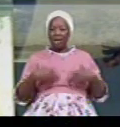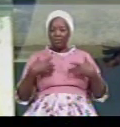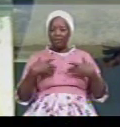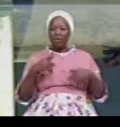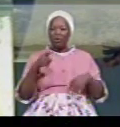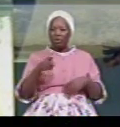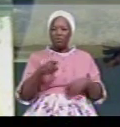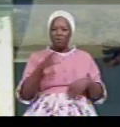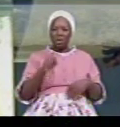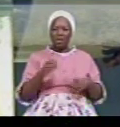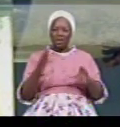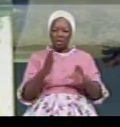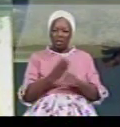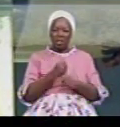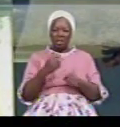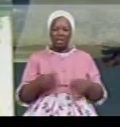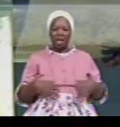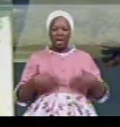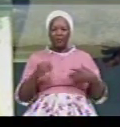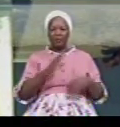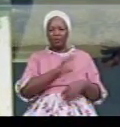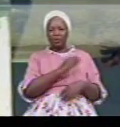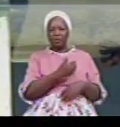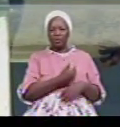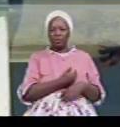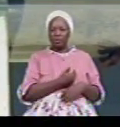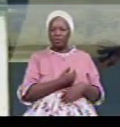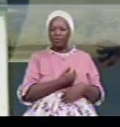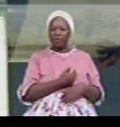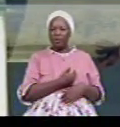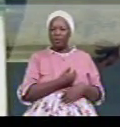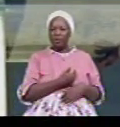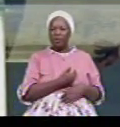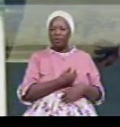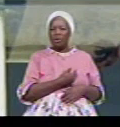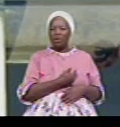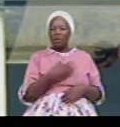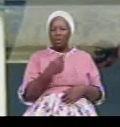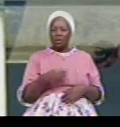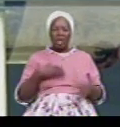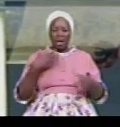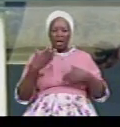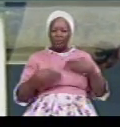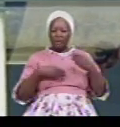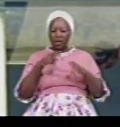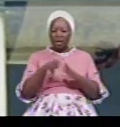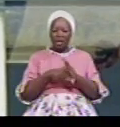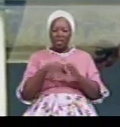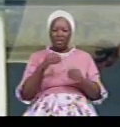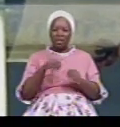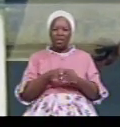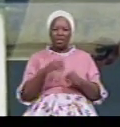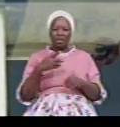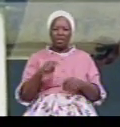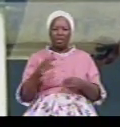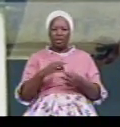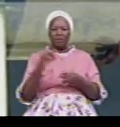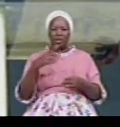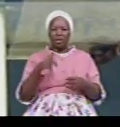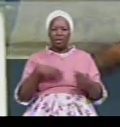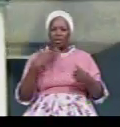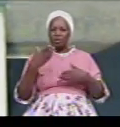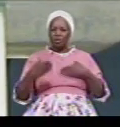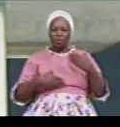the life of the soul. The excitement in his spirit. The joy in